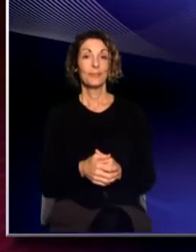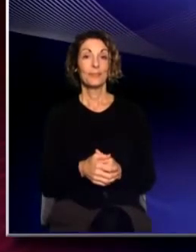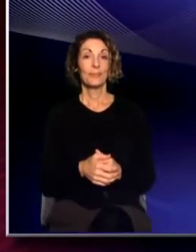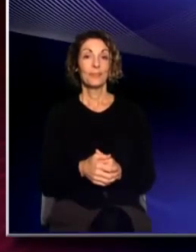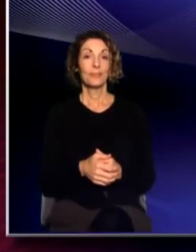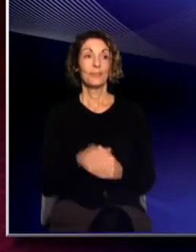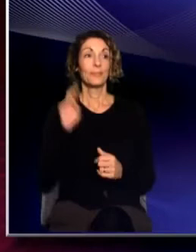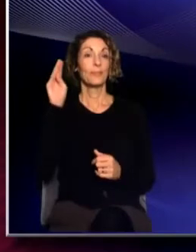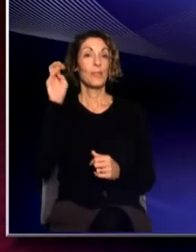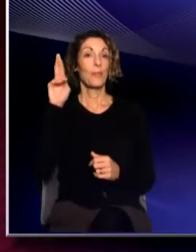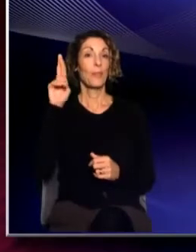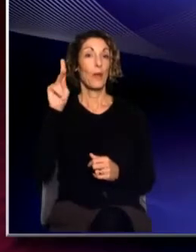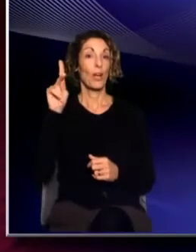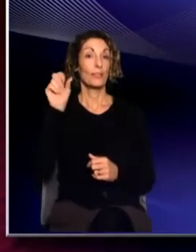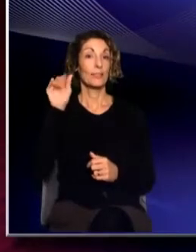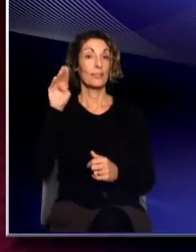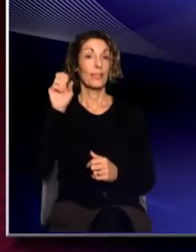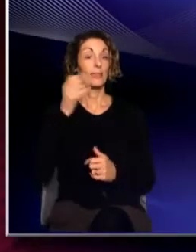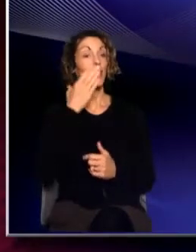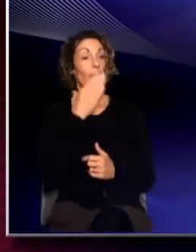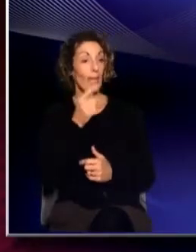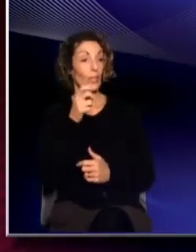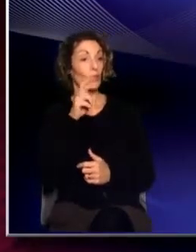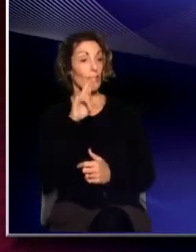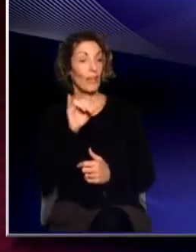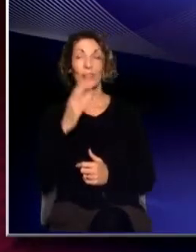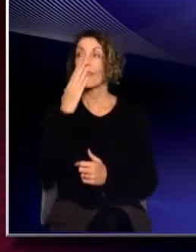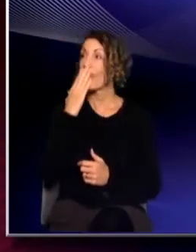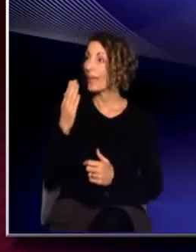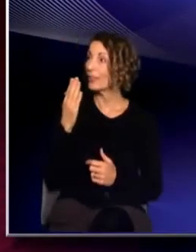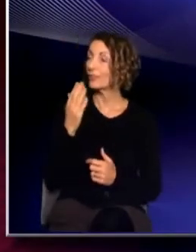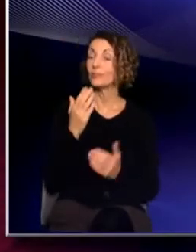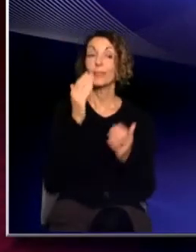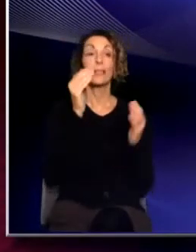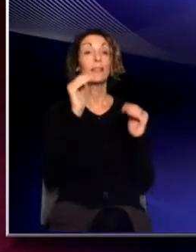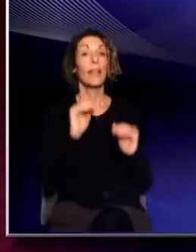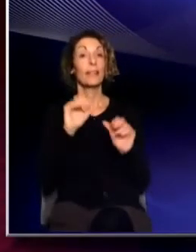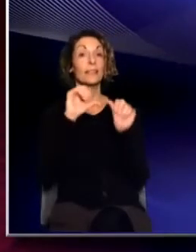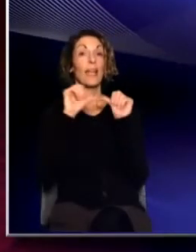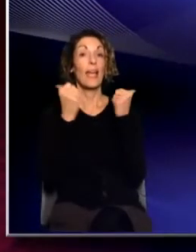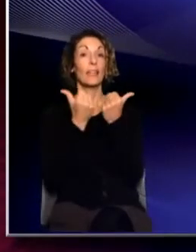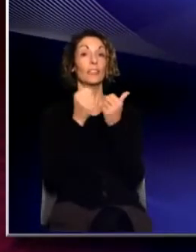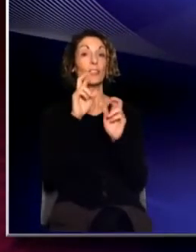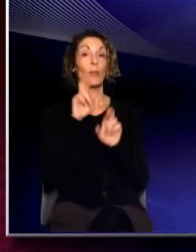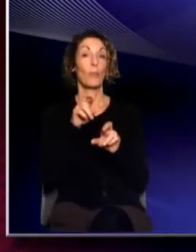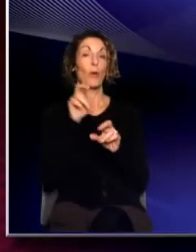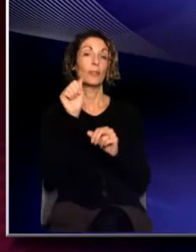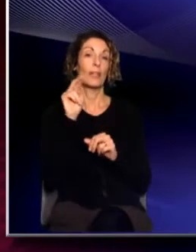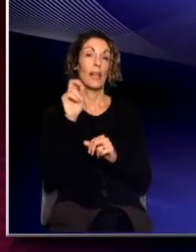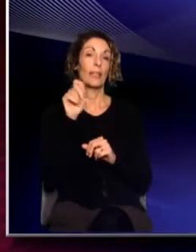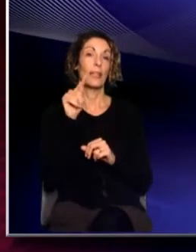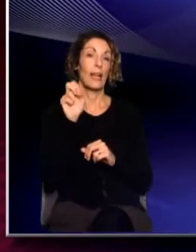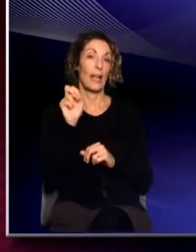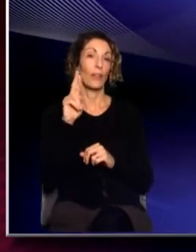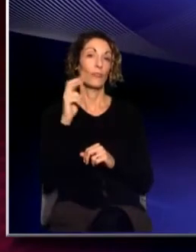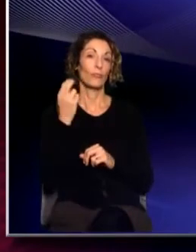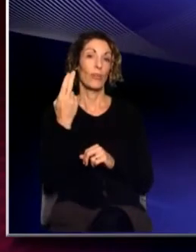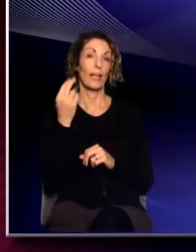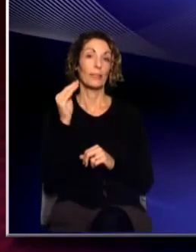Thank you very much, Terry. Thank you. Next would be the agency report by Annette Reichman.